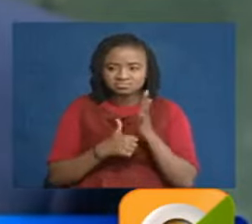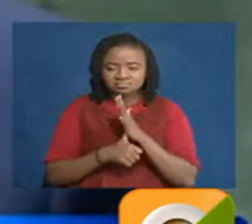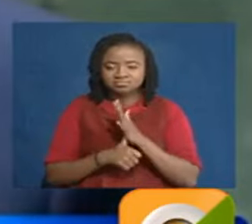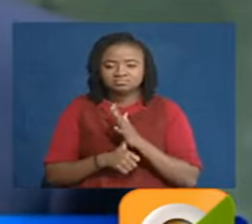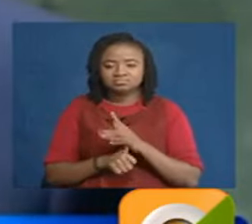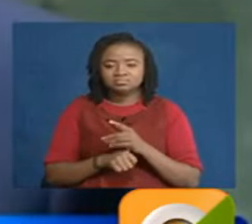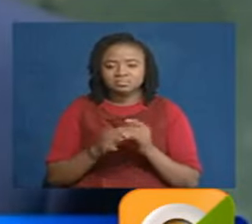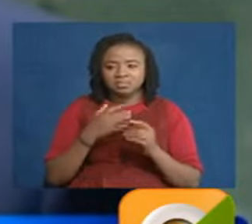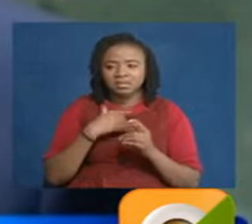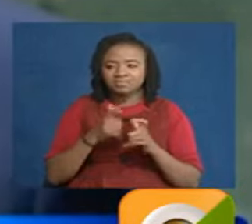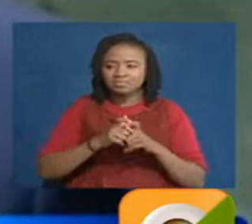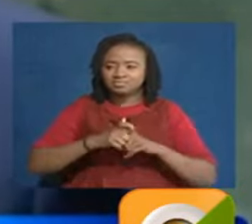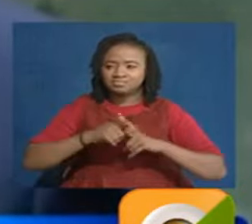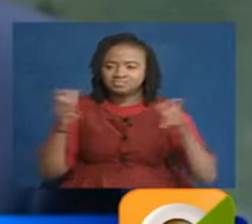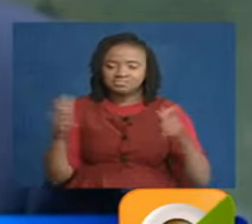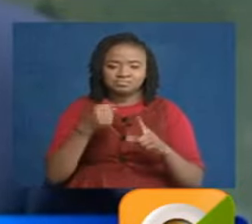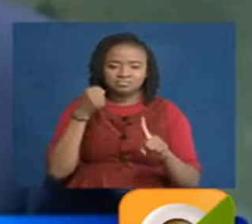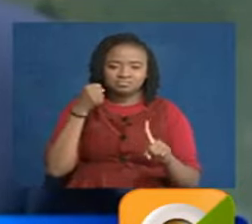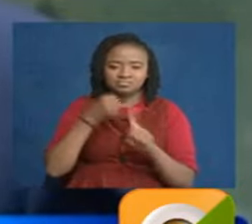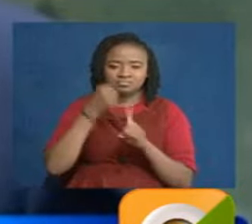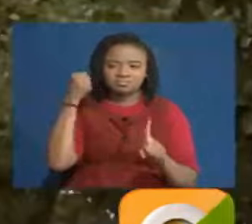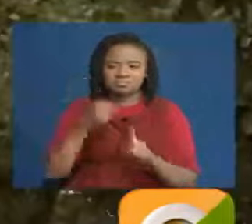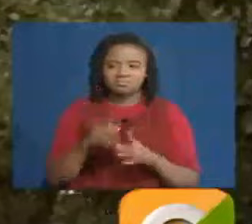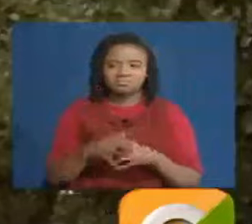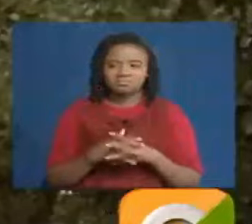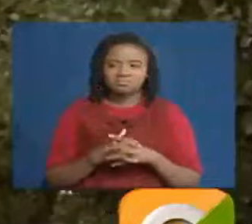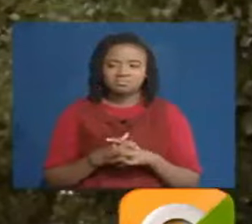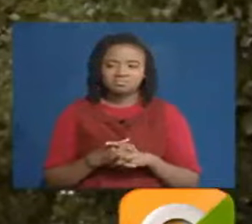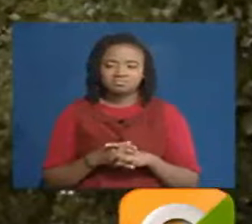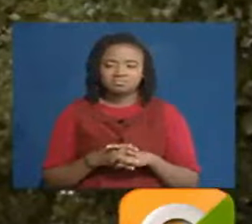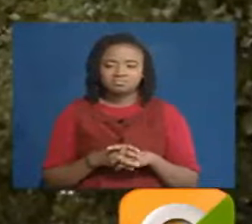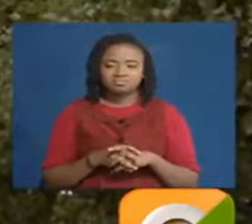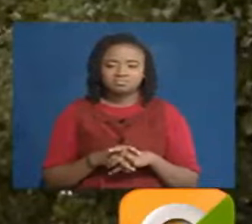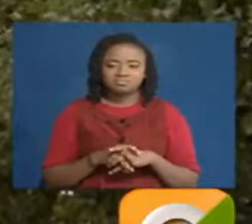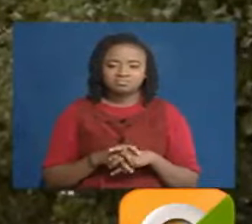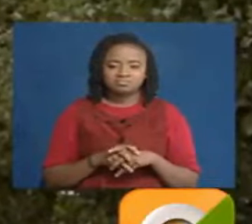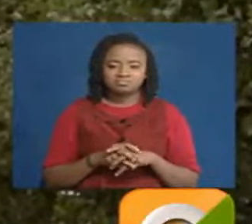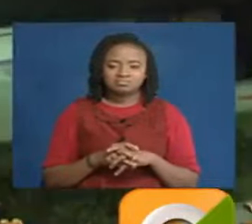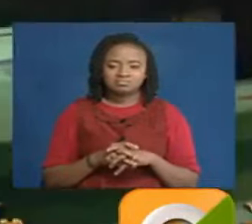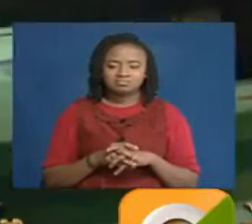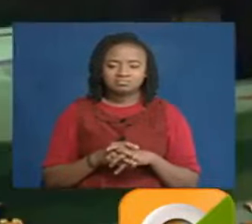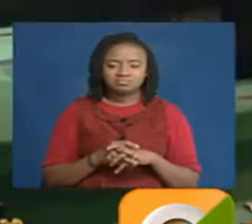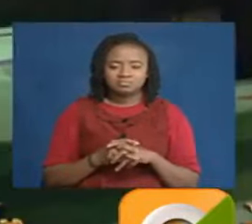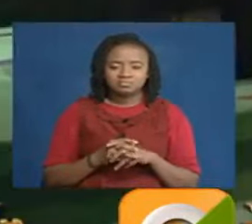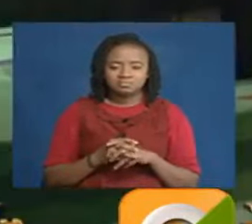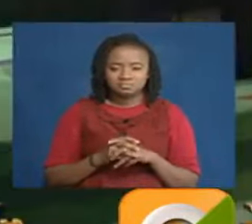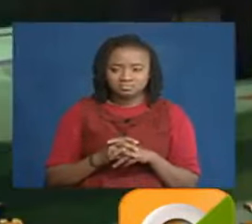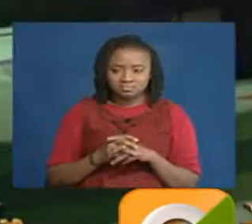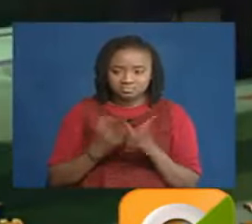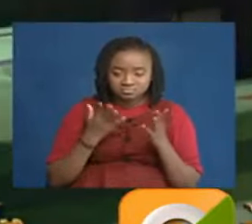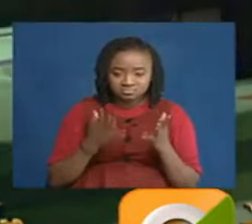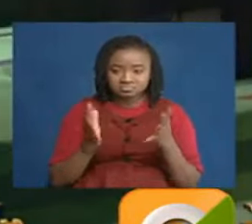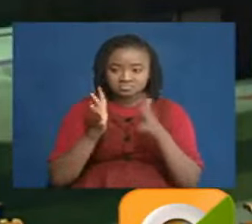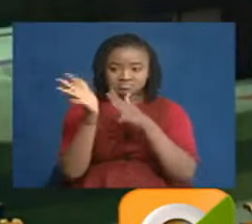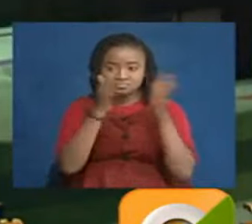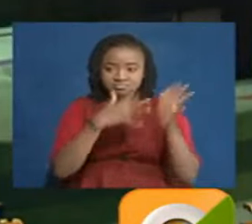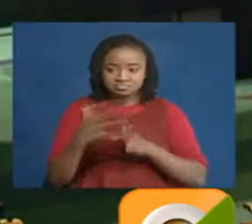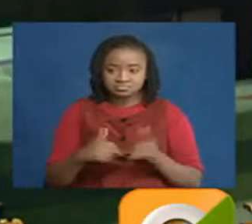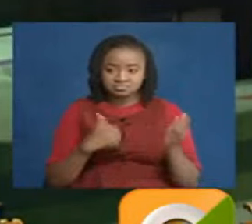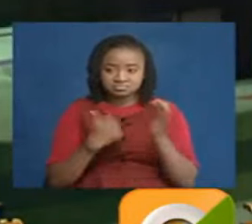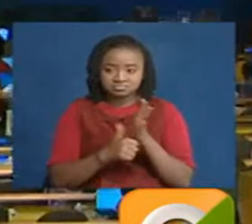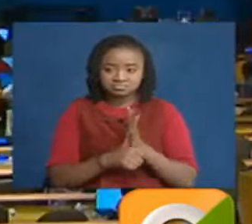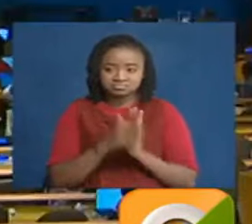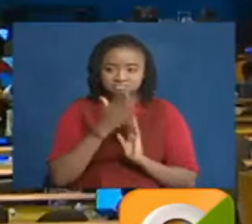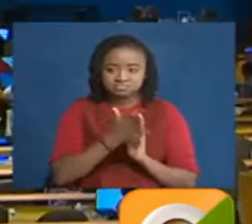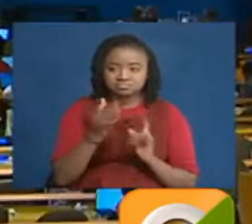regional impacts, is severely undermined. Even with regard to the climate crisis, the UN has shown itself